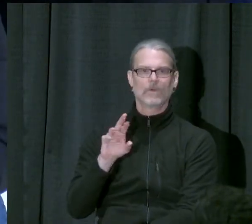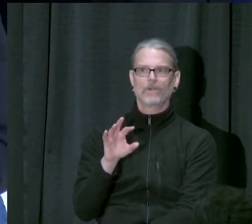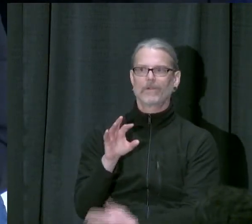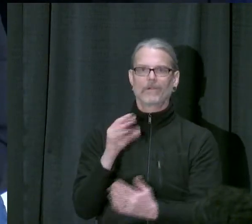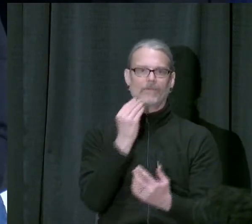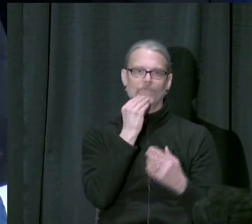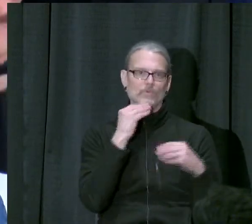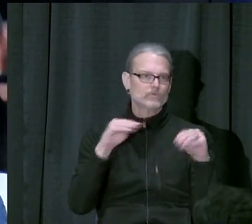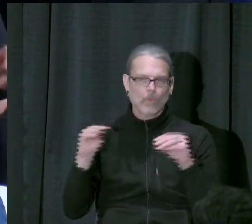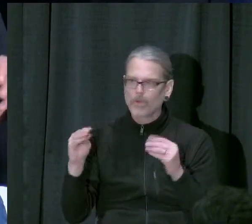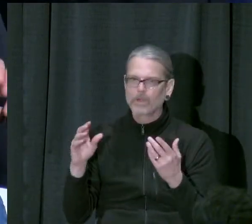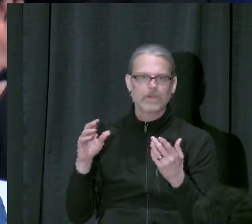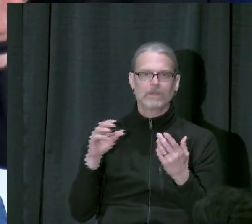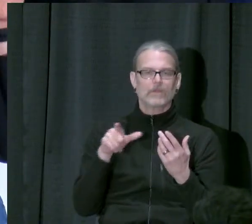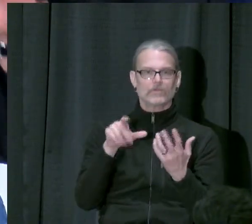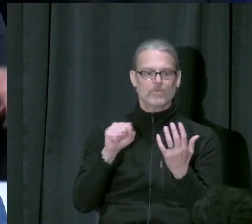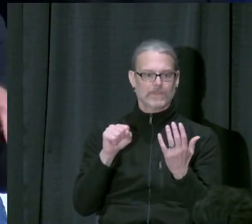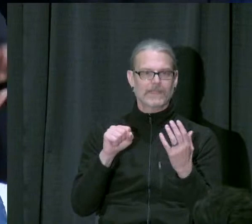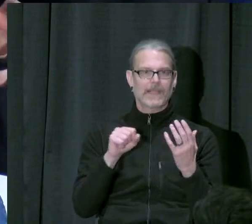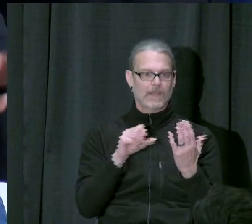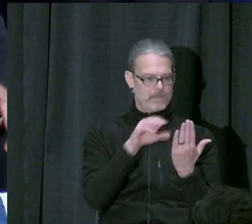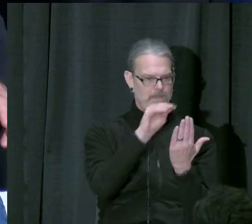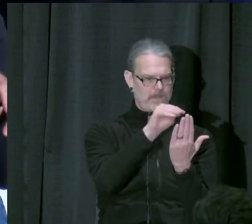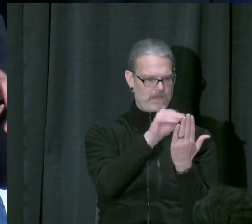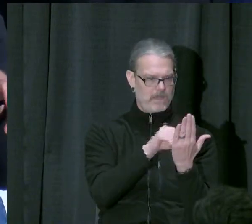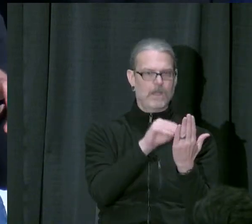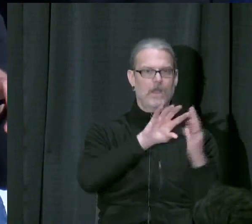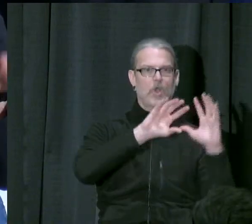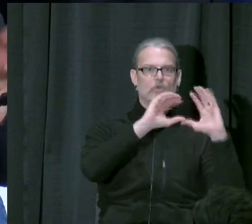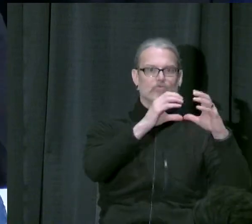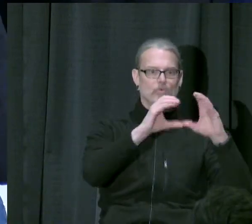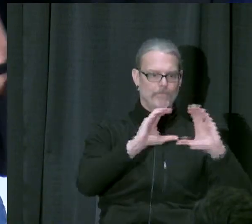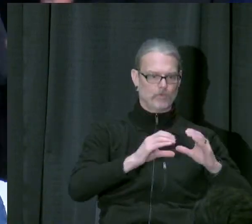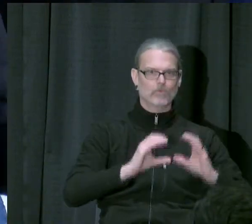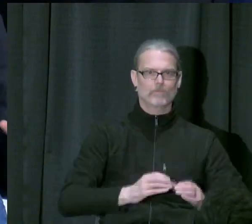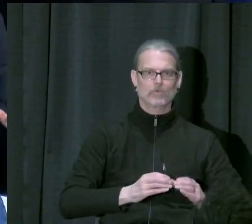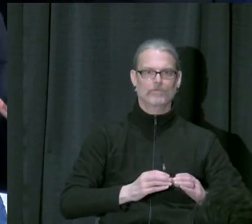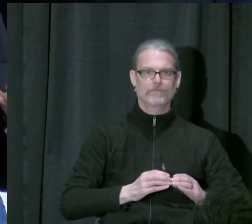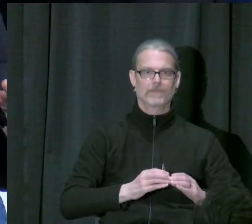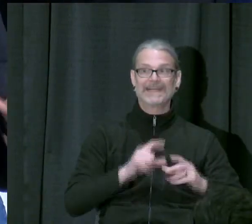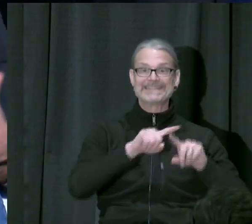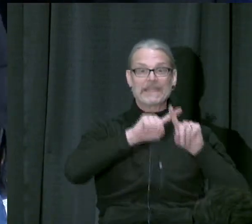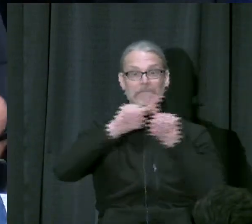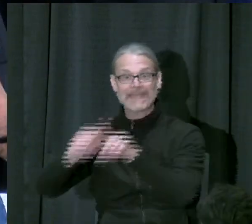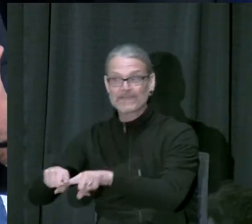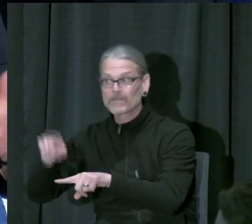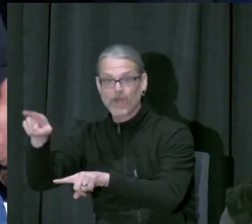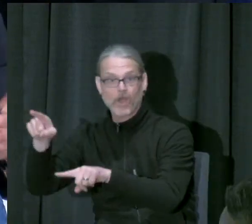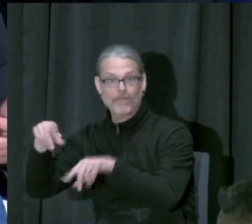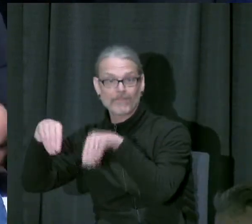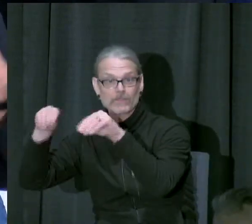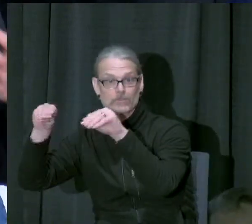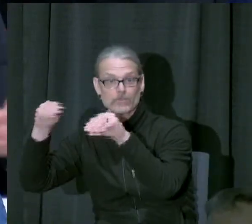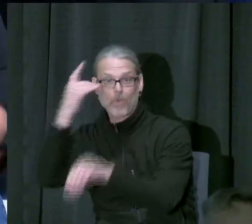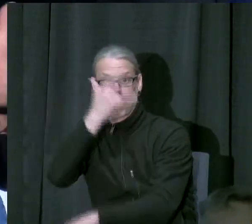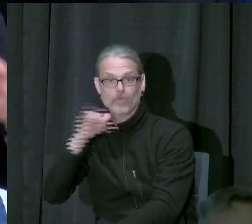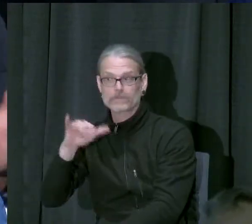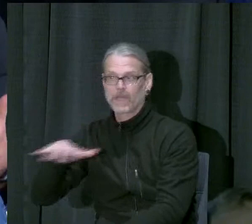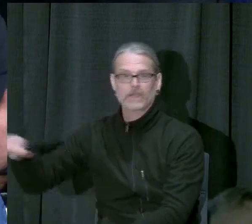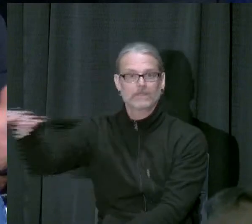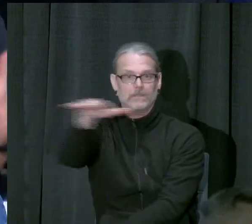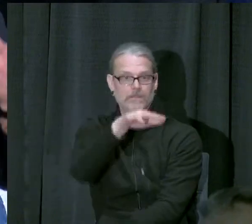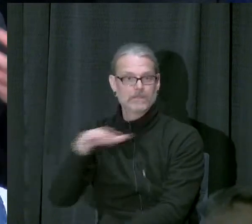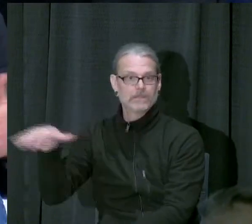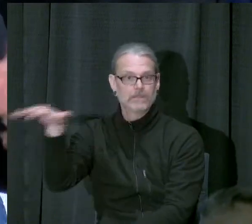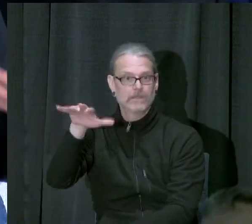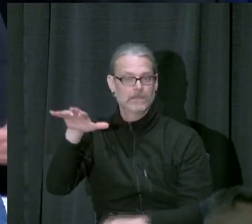store, you can group the items in your shopping list by store layout, and Alexa will automatically